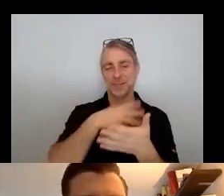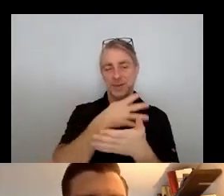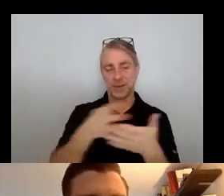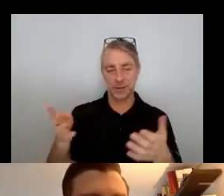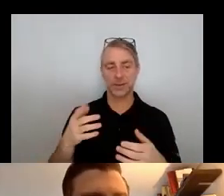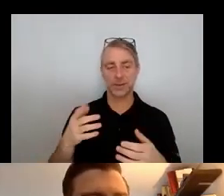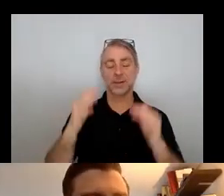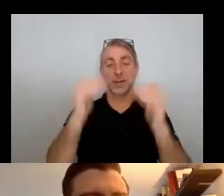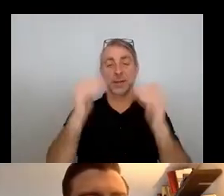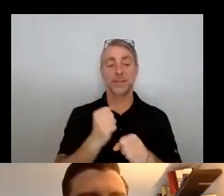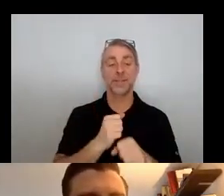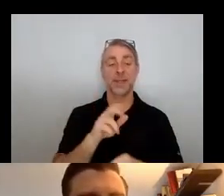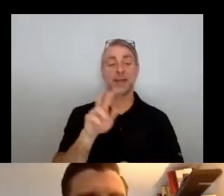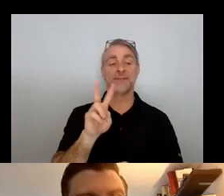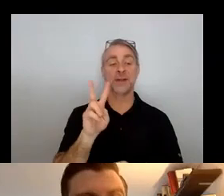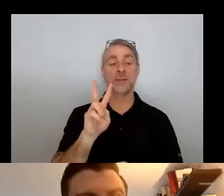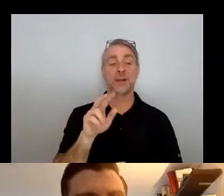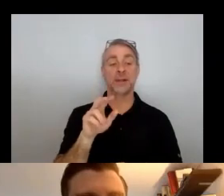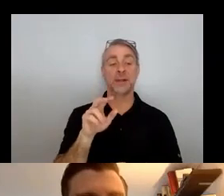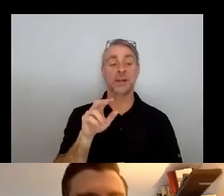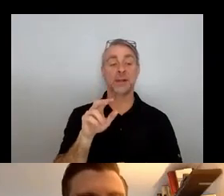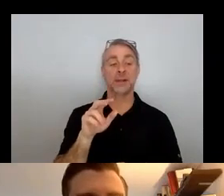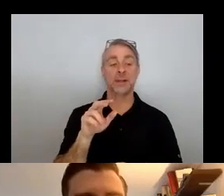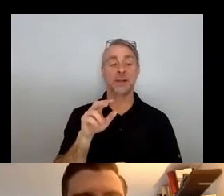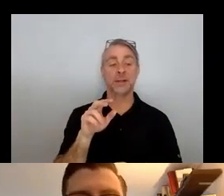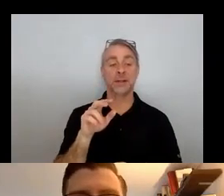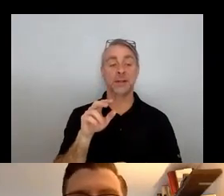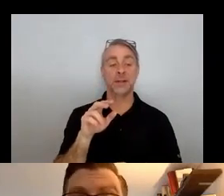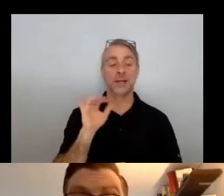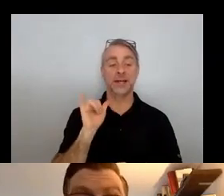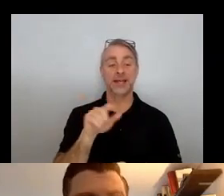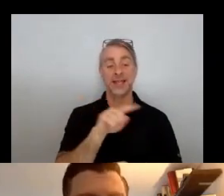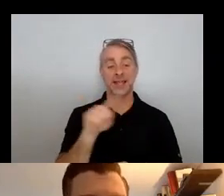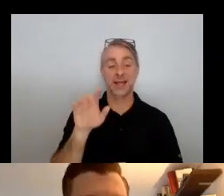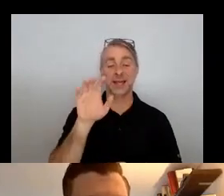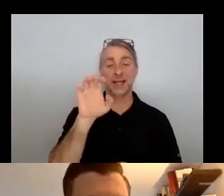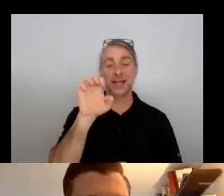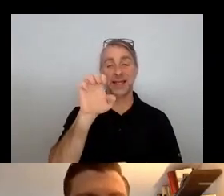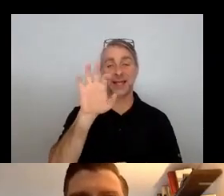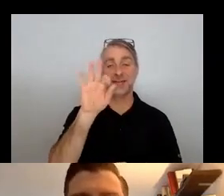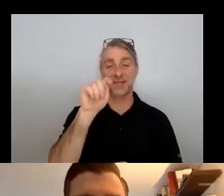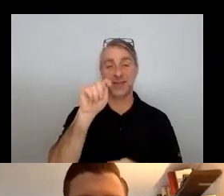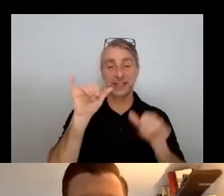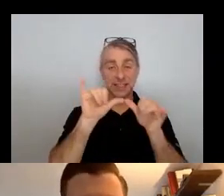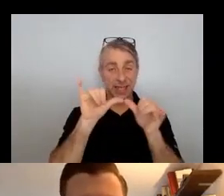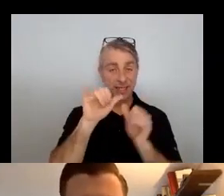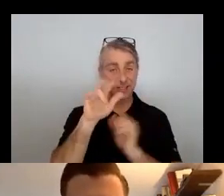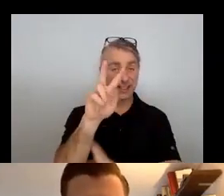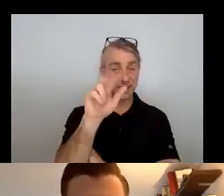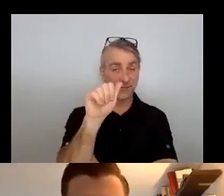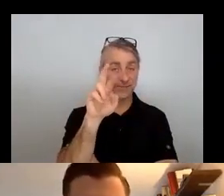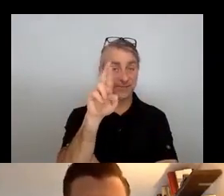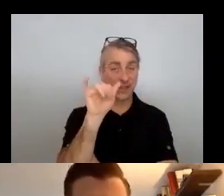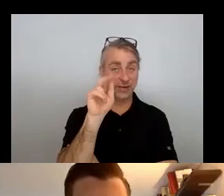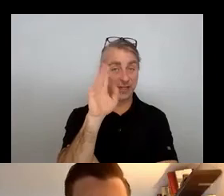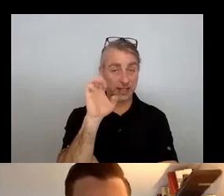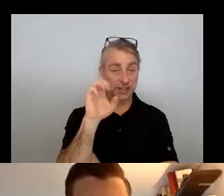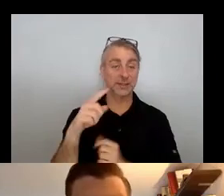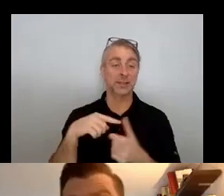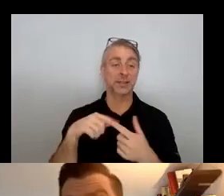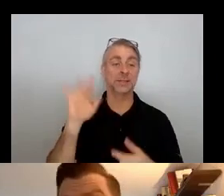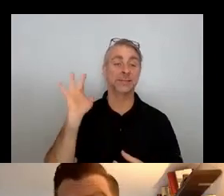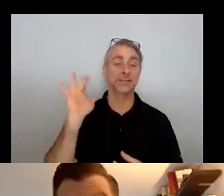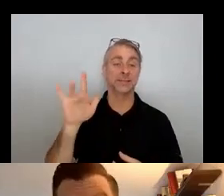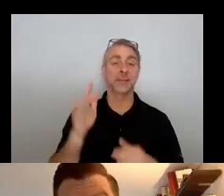another variable called V, which are the effect size variances, we have everything we need to run a